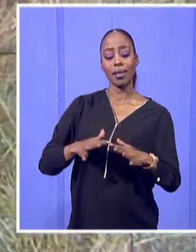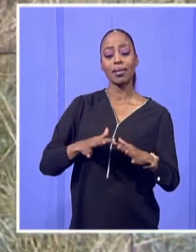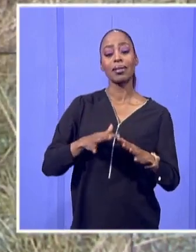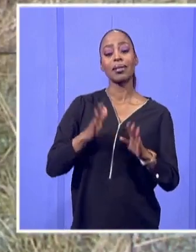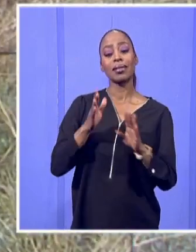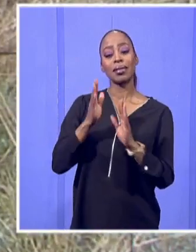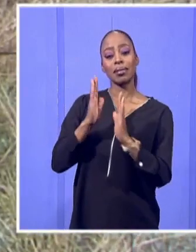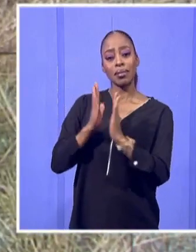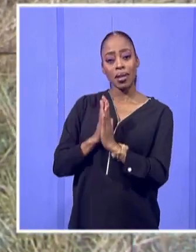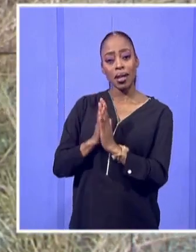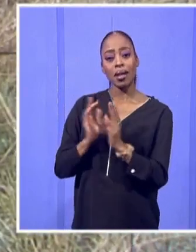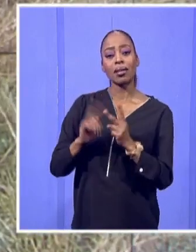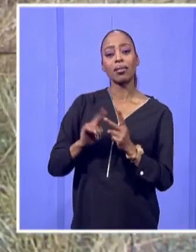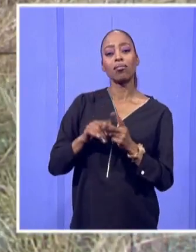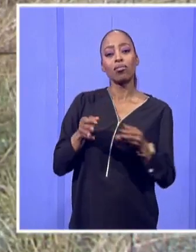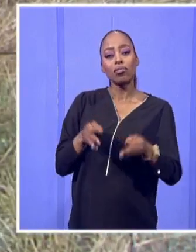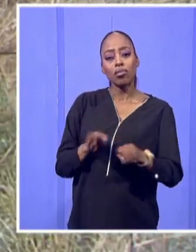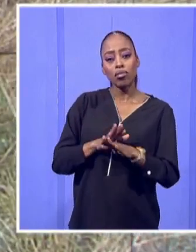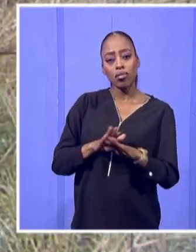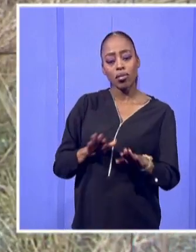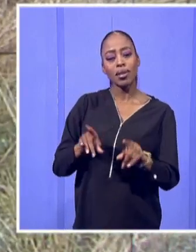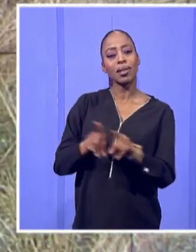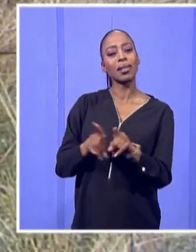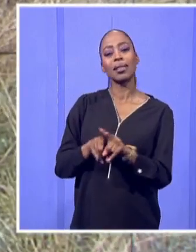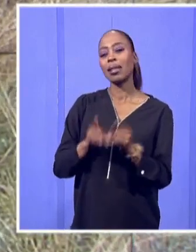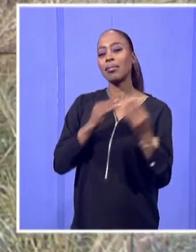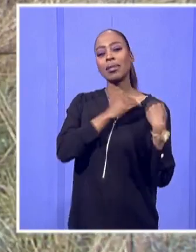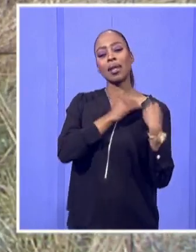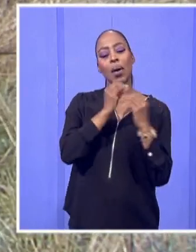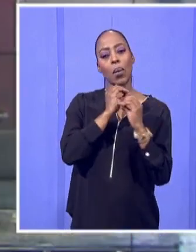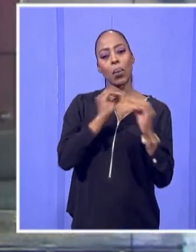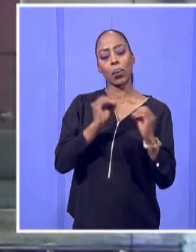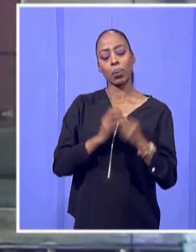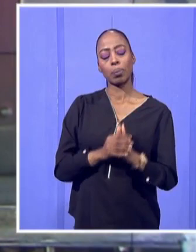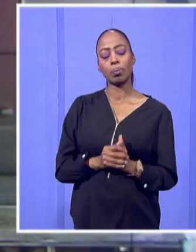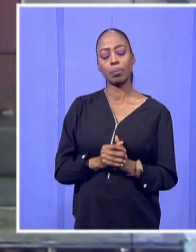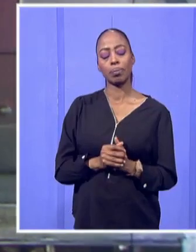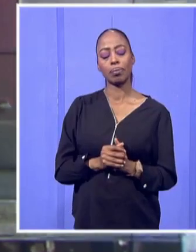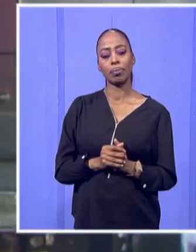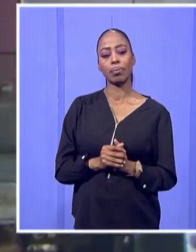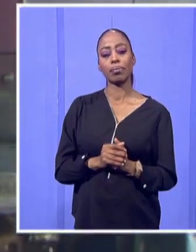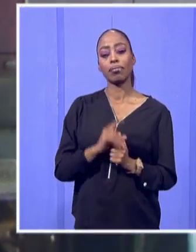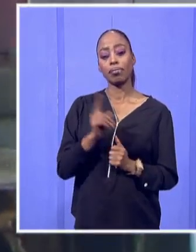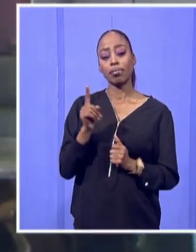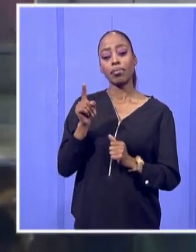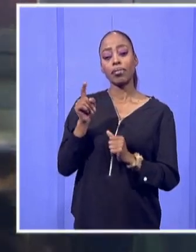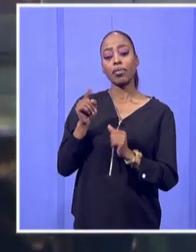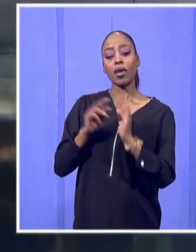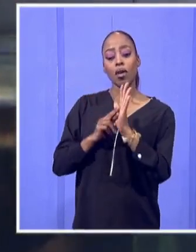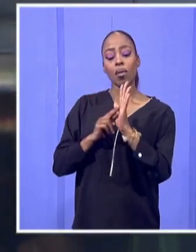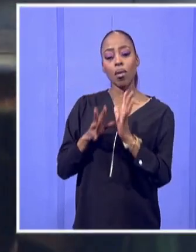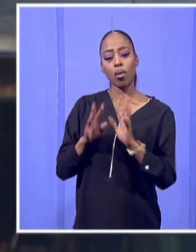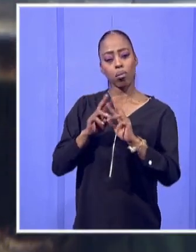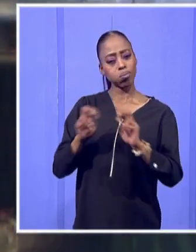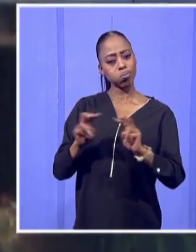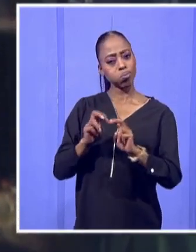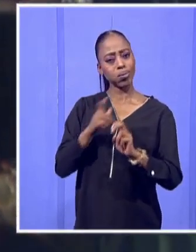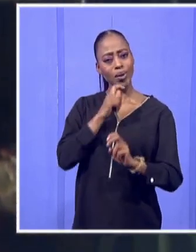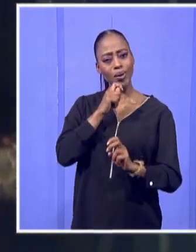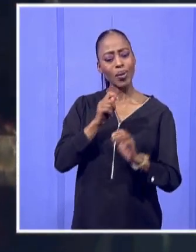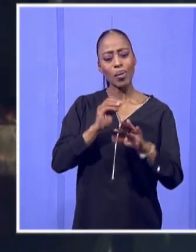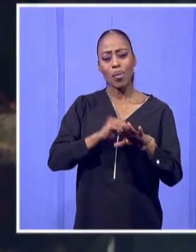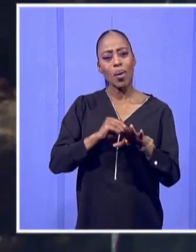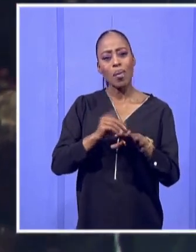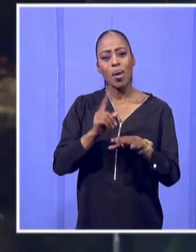like churches and graveyards are also not spared. Ntebo, Mokobo and Cameraman Thabiso Paatjie investigated what seems to be